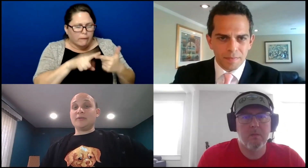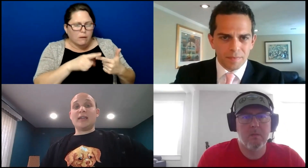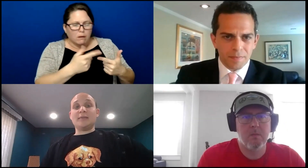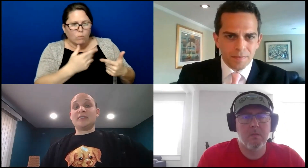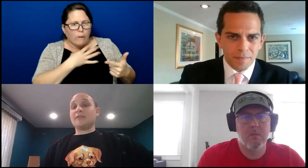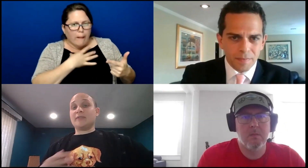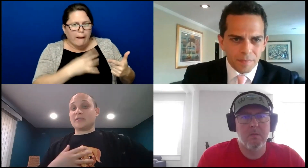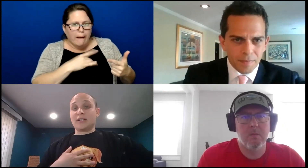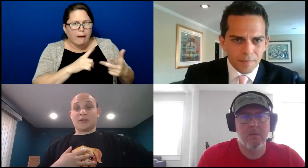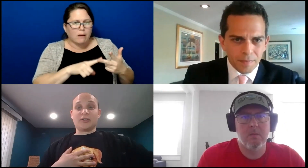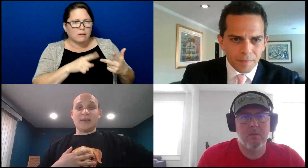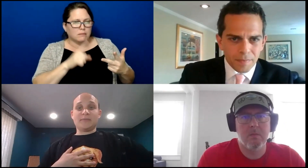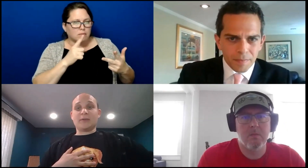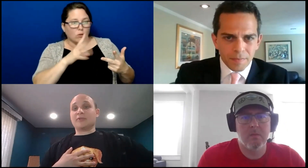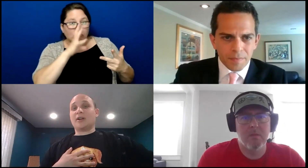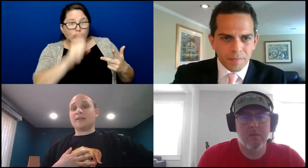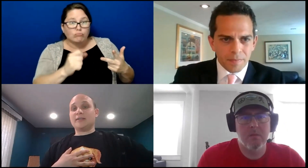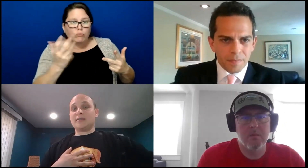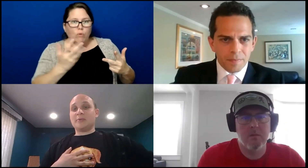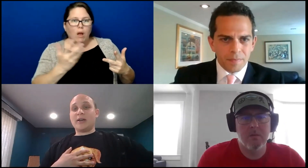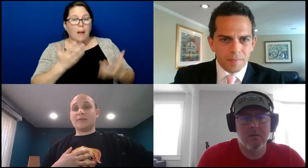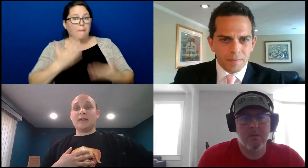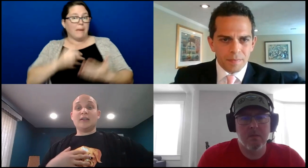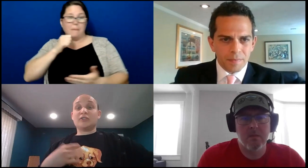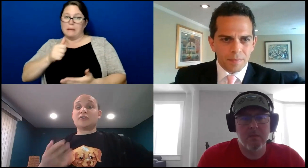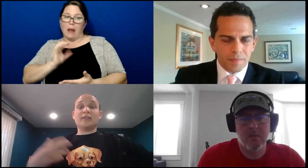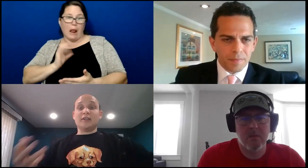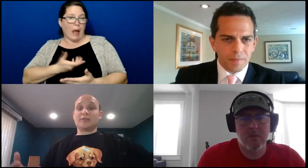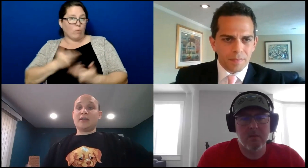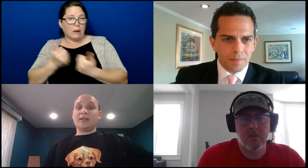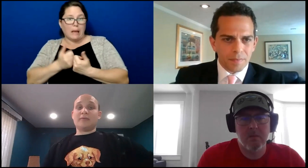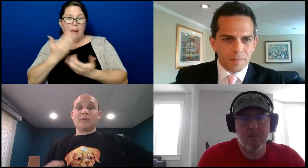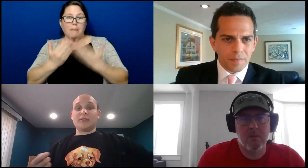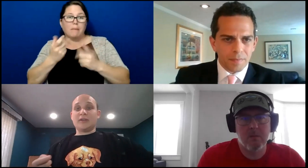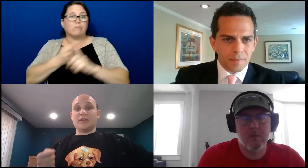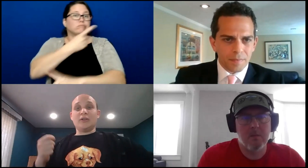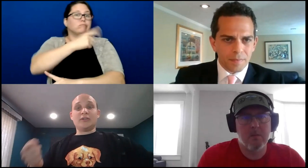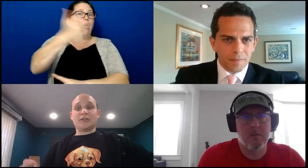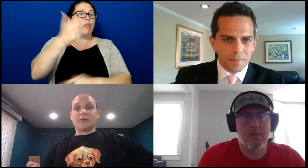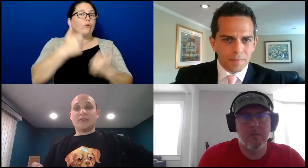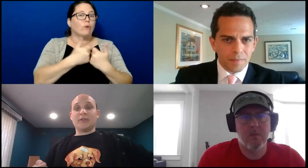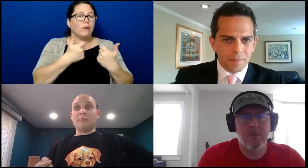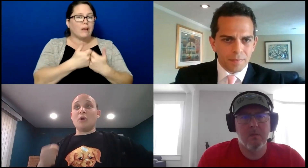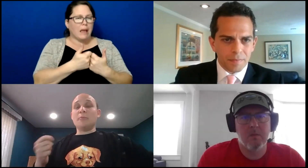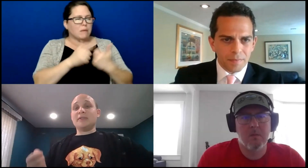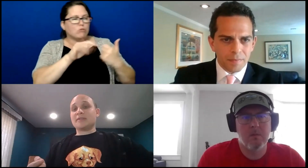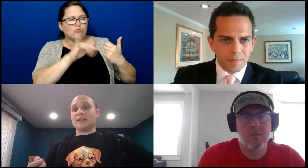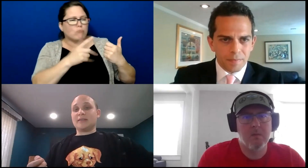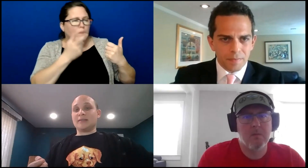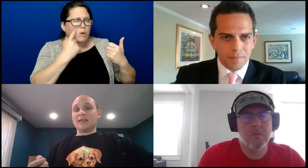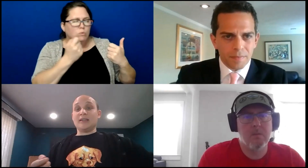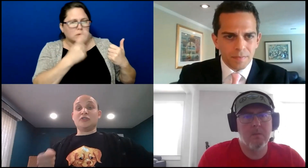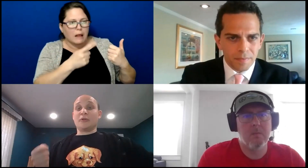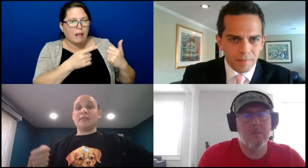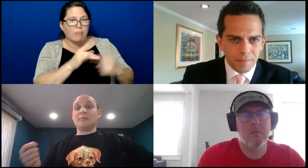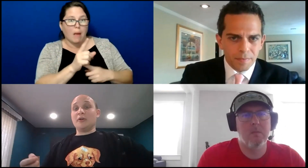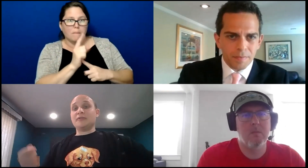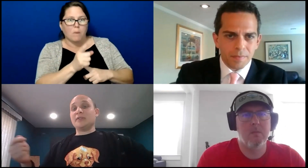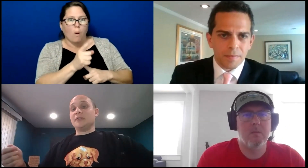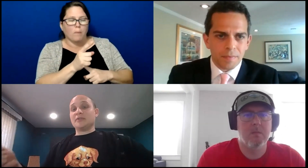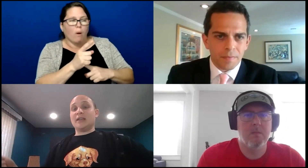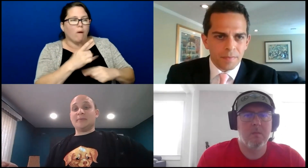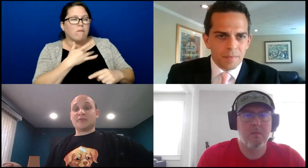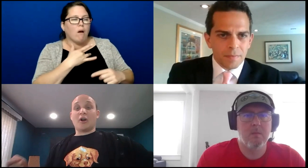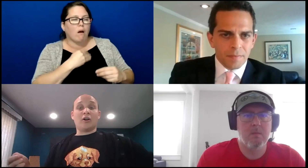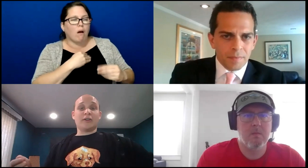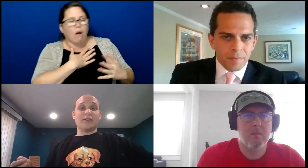in those games, even if it's not our games that we're talking to them about. Just trying to understand what the hooks are, what the moments that they enjoy the most